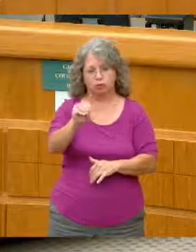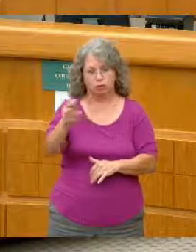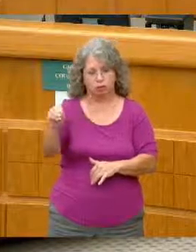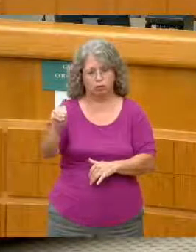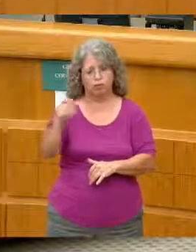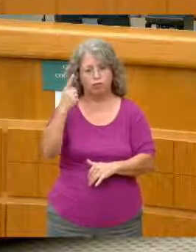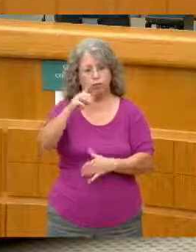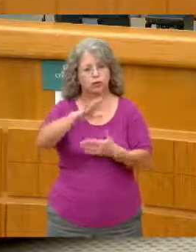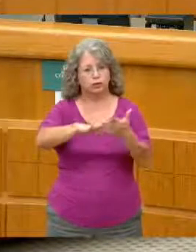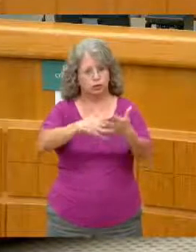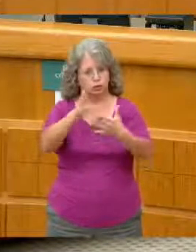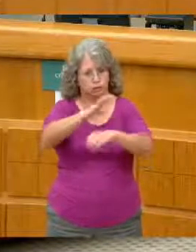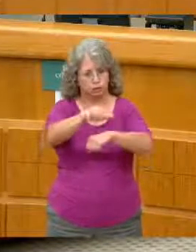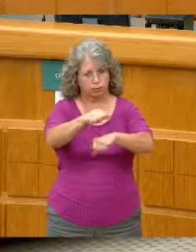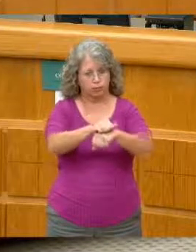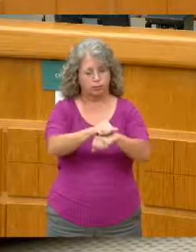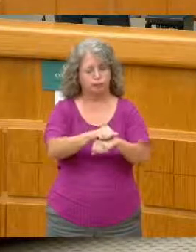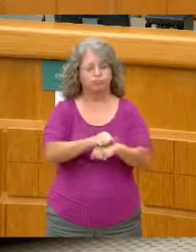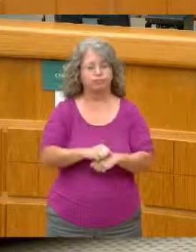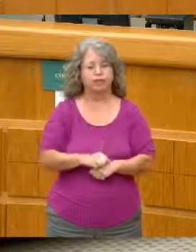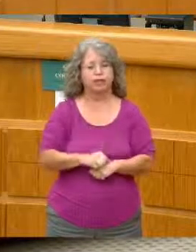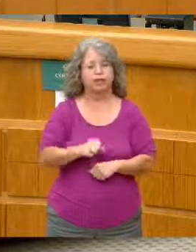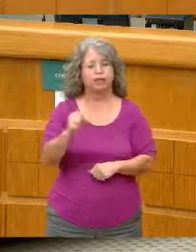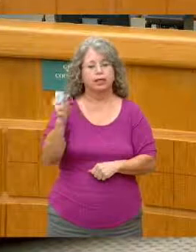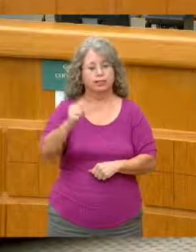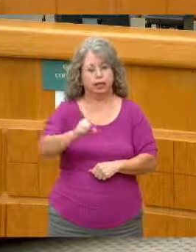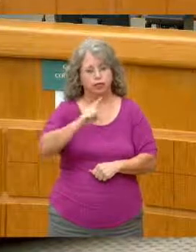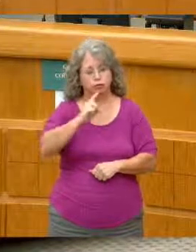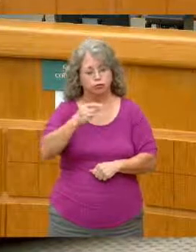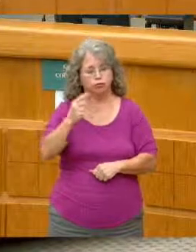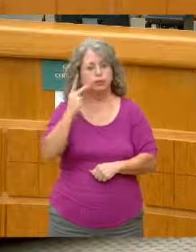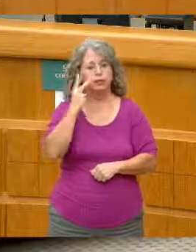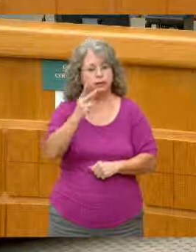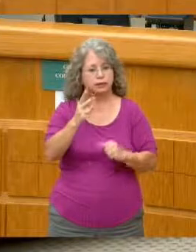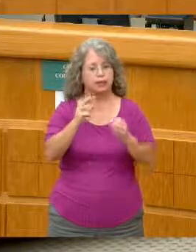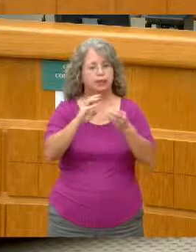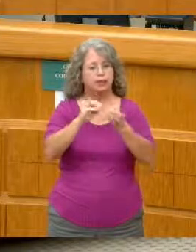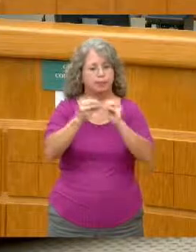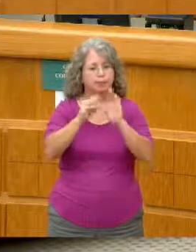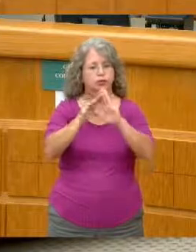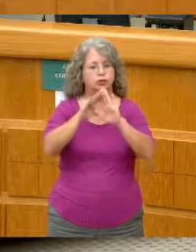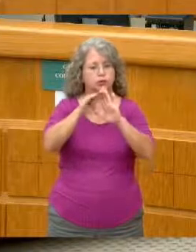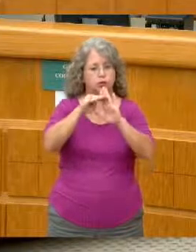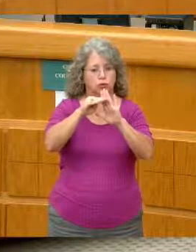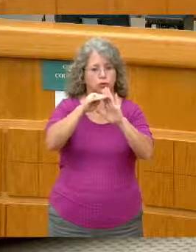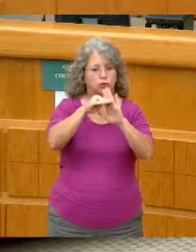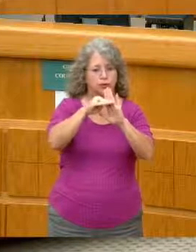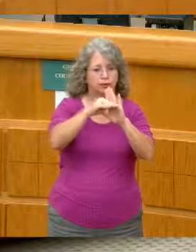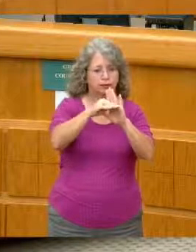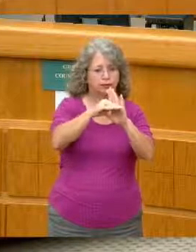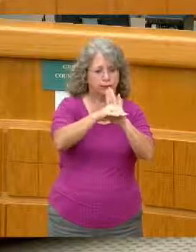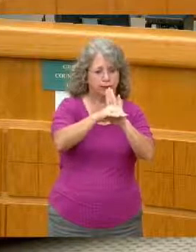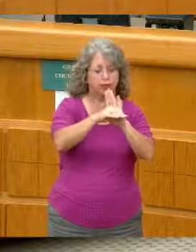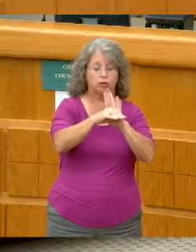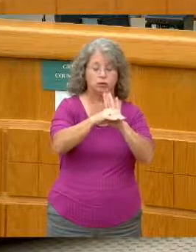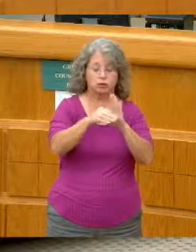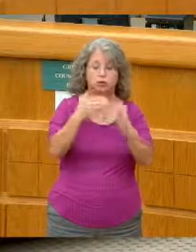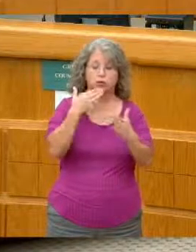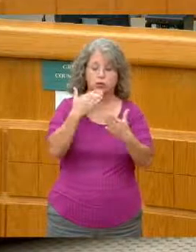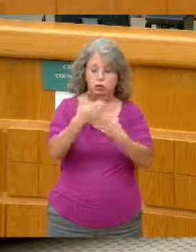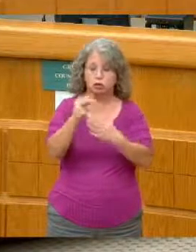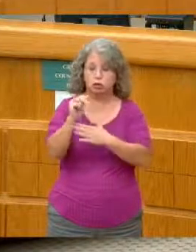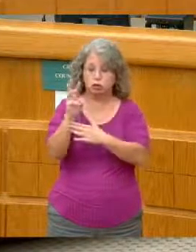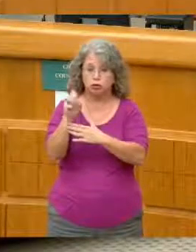361-826-7200 to get scheduled. While we are seeing a decline in the number of cases and hospitalizations due to